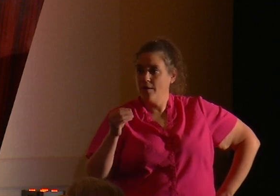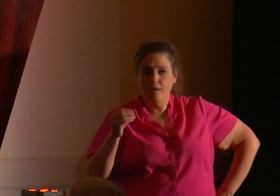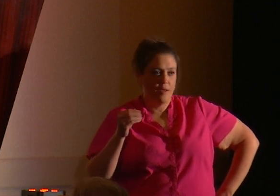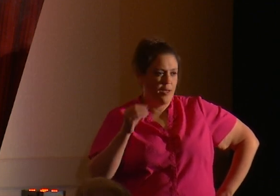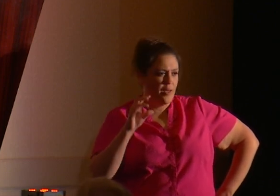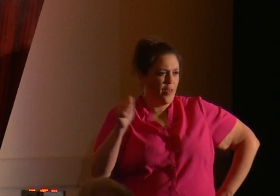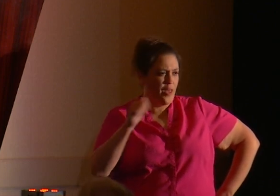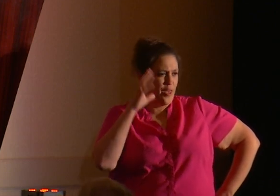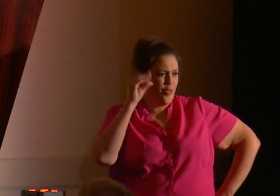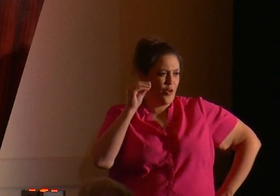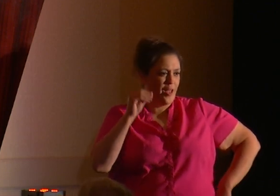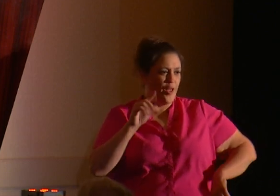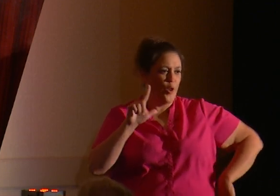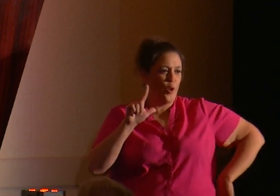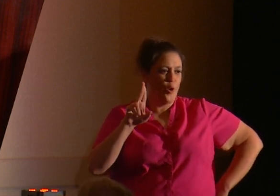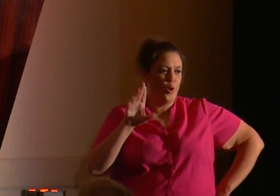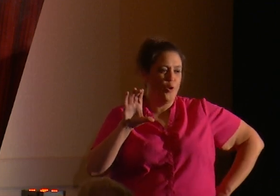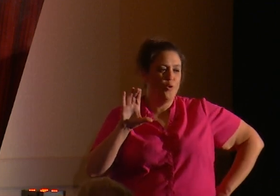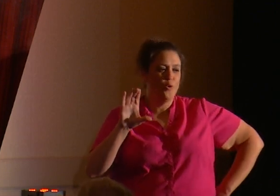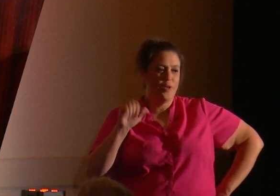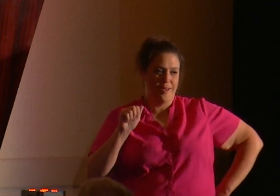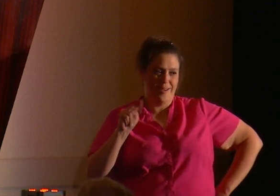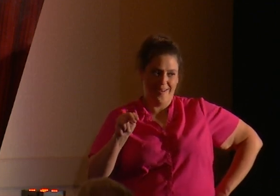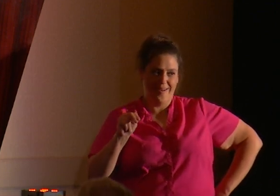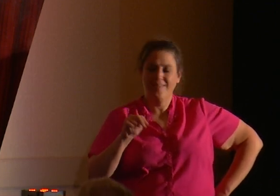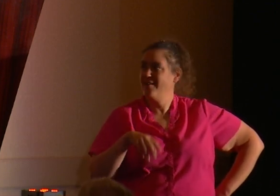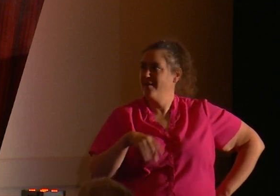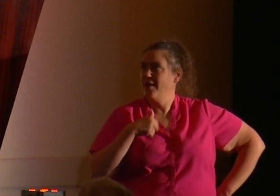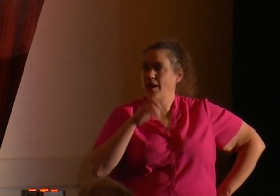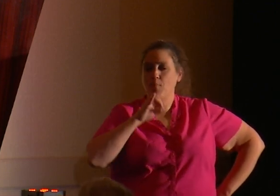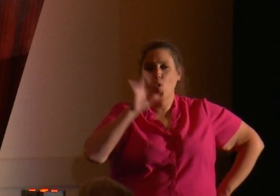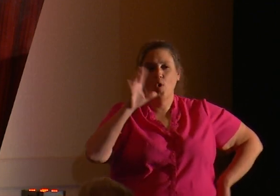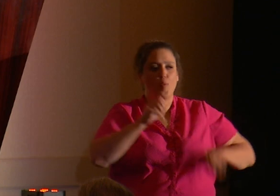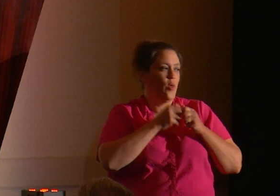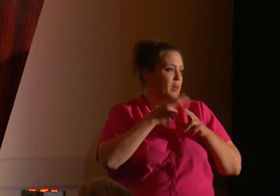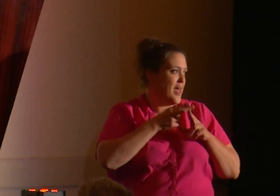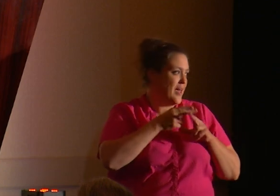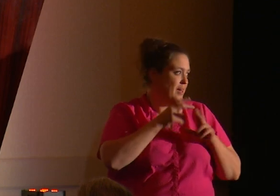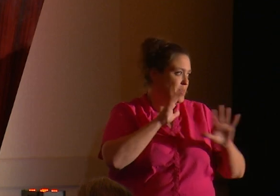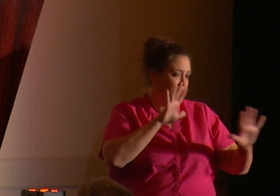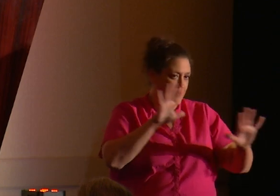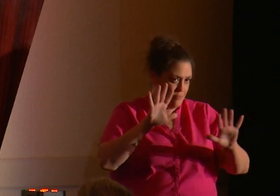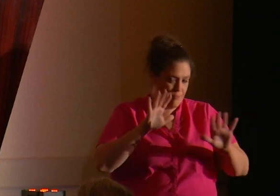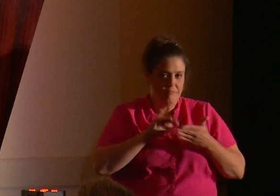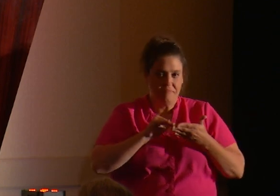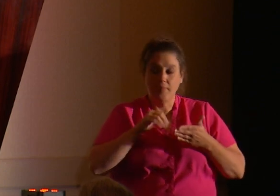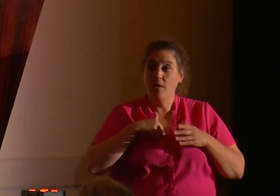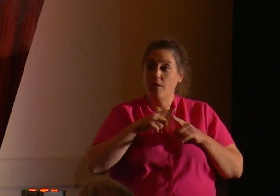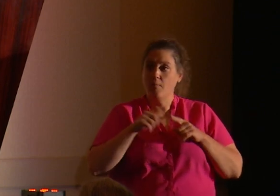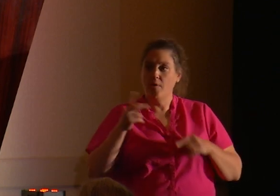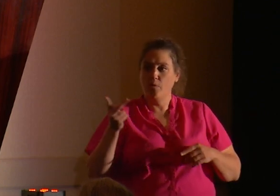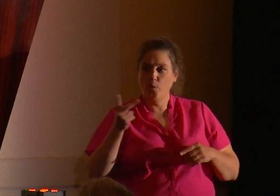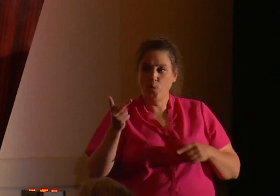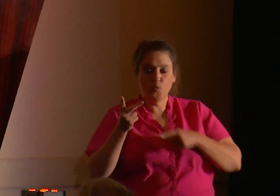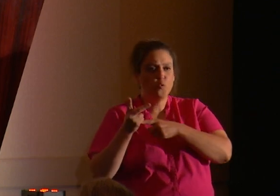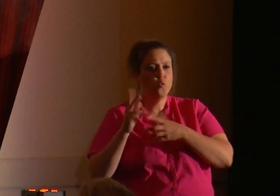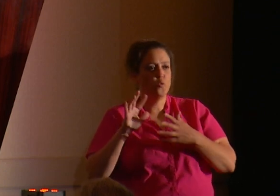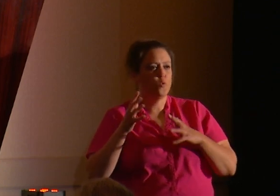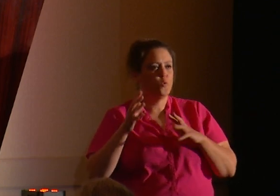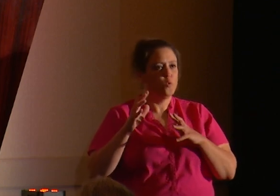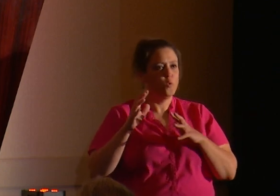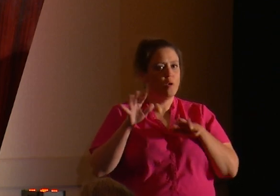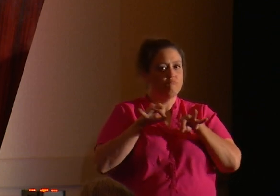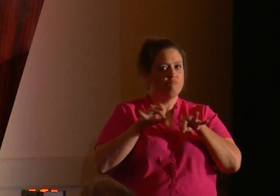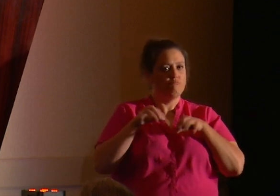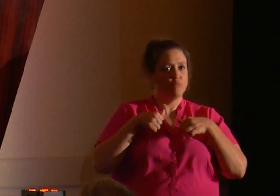Lucanen. By the way, I'm really terrible with names, so don't flip out. So those two guys kind of hooked me up, and